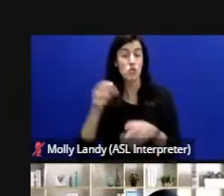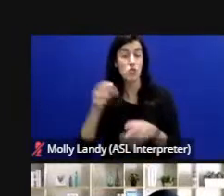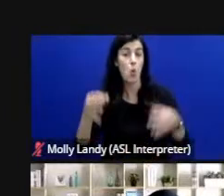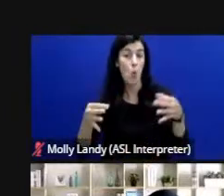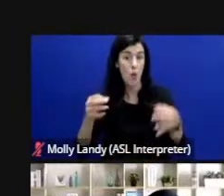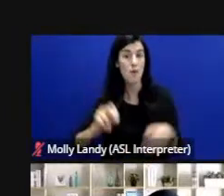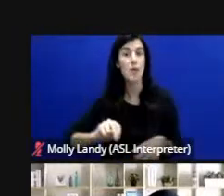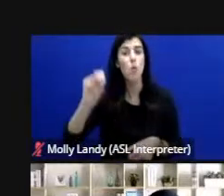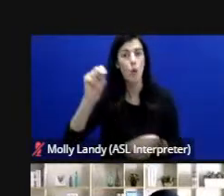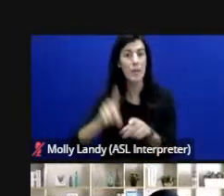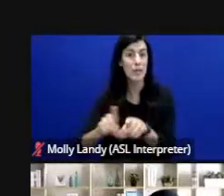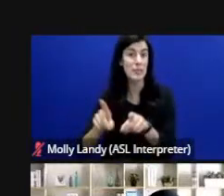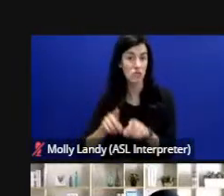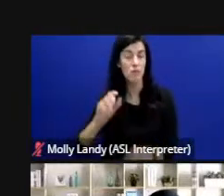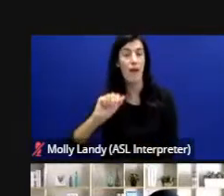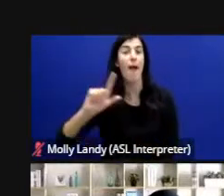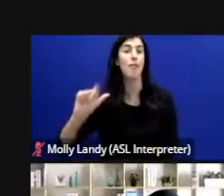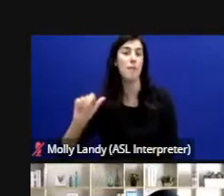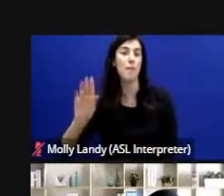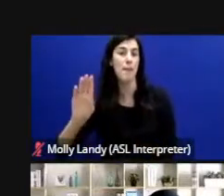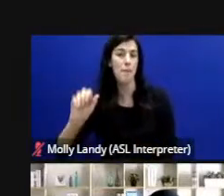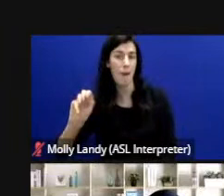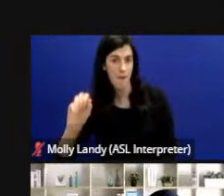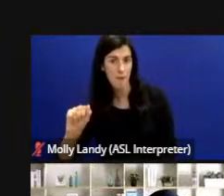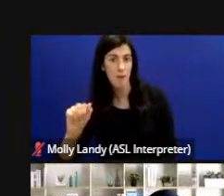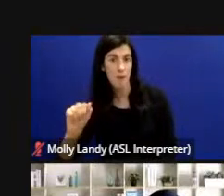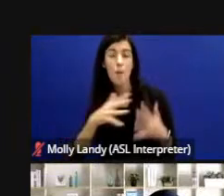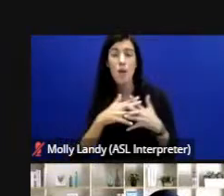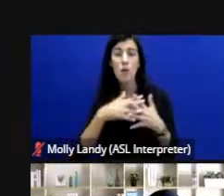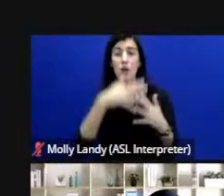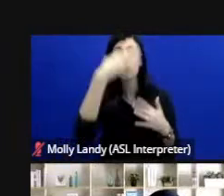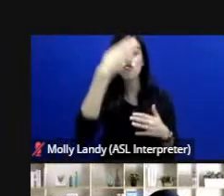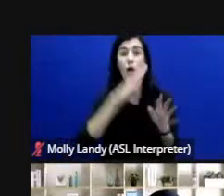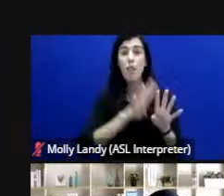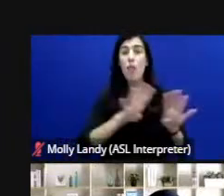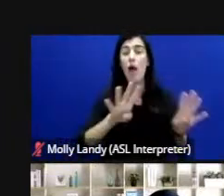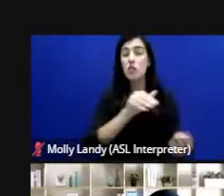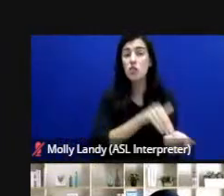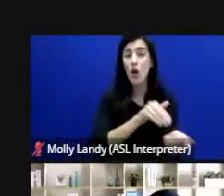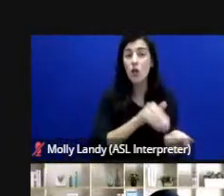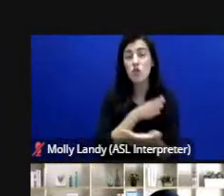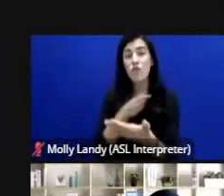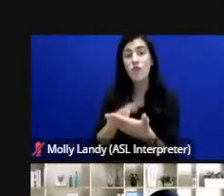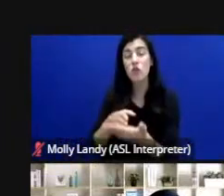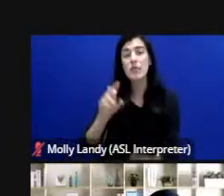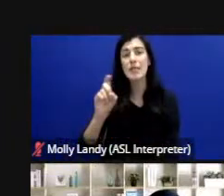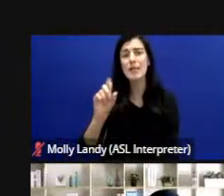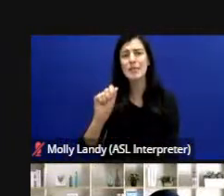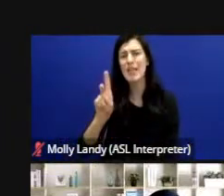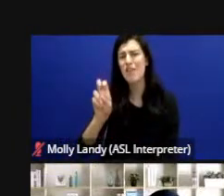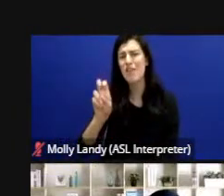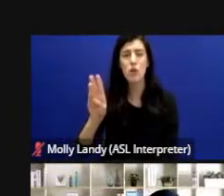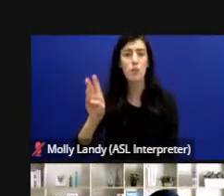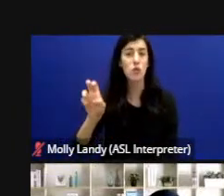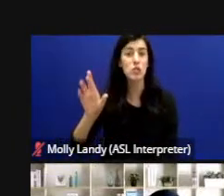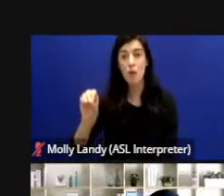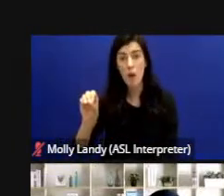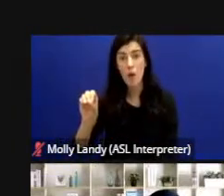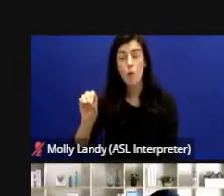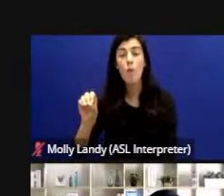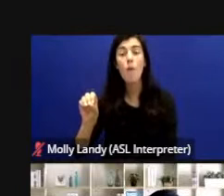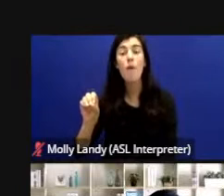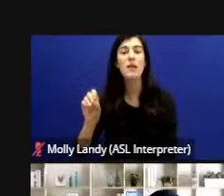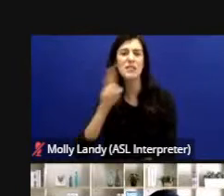Northern District of Alabama. America's Frontline Doctors versus Xavier Becerra, Secretary of U.S. Department of Health and Human